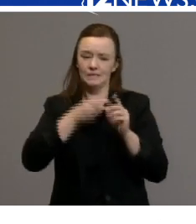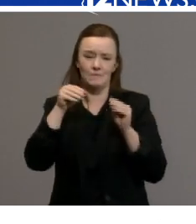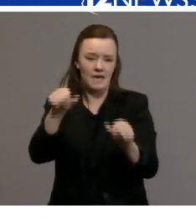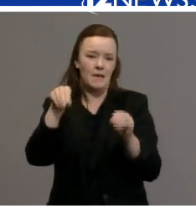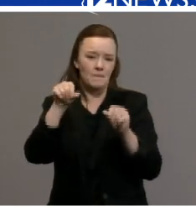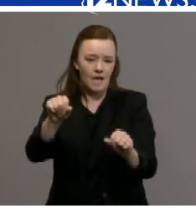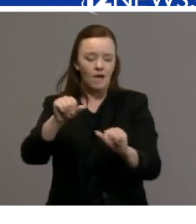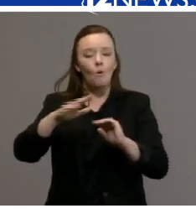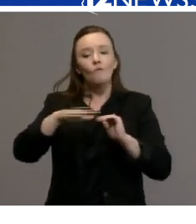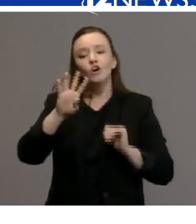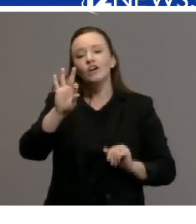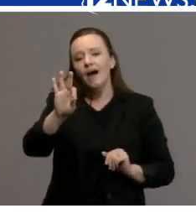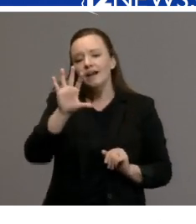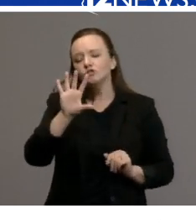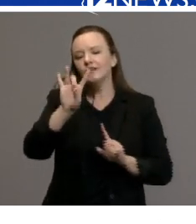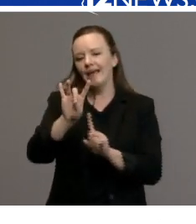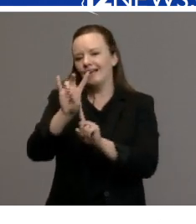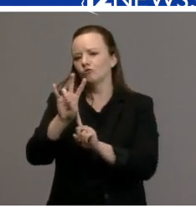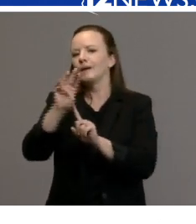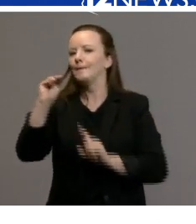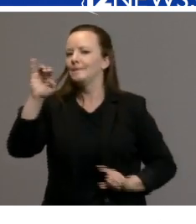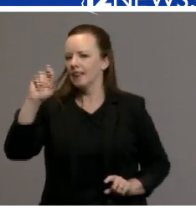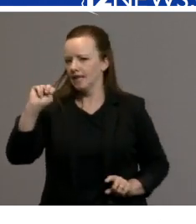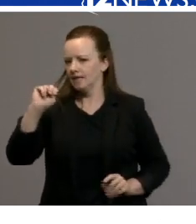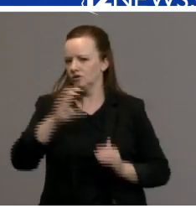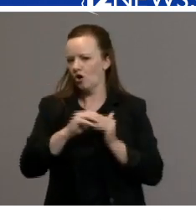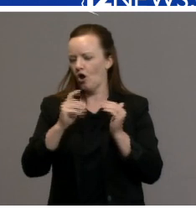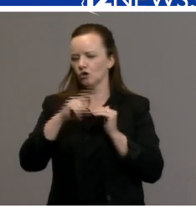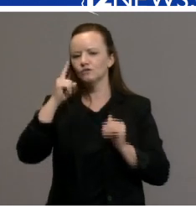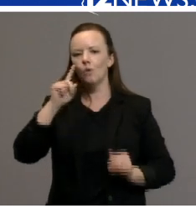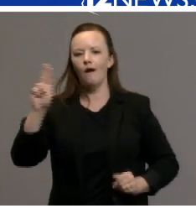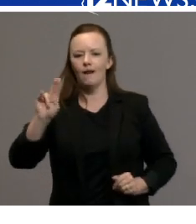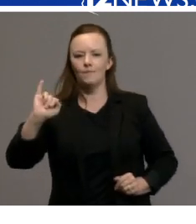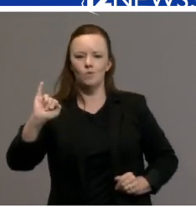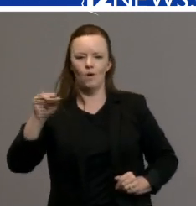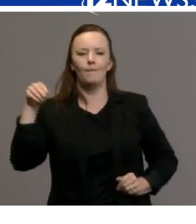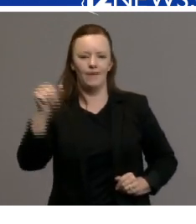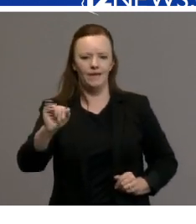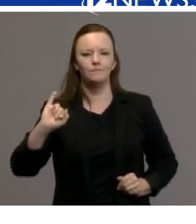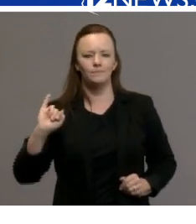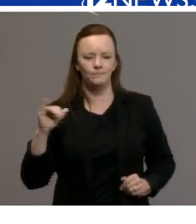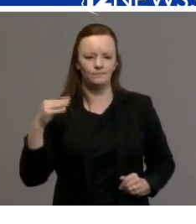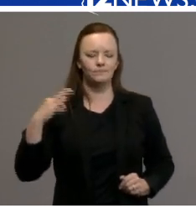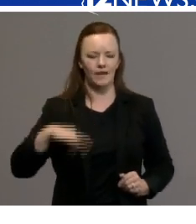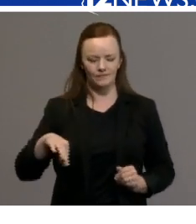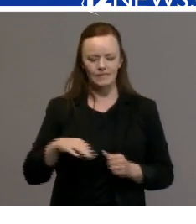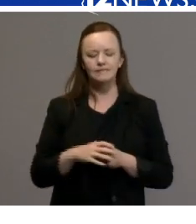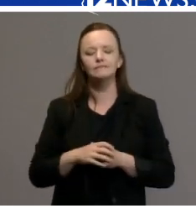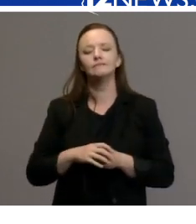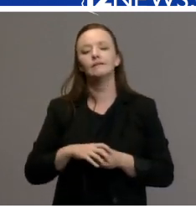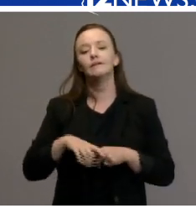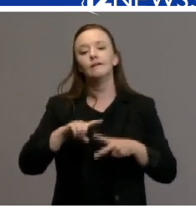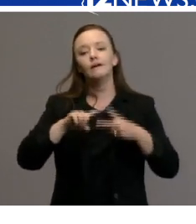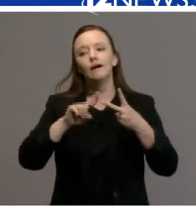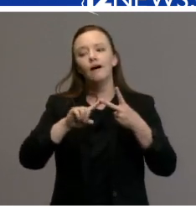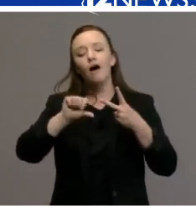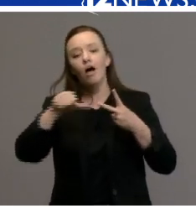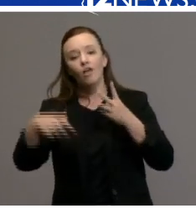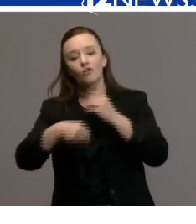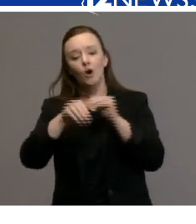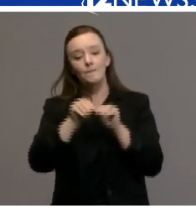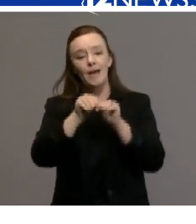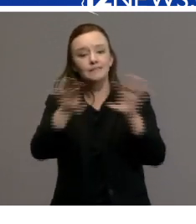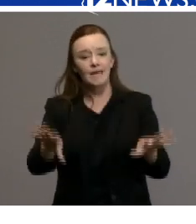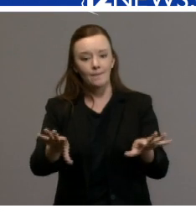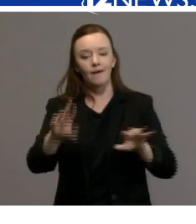$983 million in unemployment benefits. In terms of pandemic unemployment assistance, those are individuals